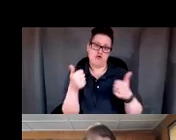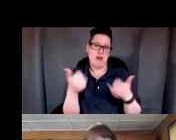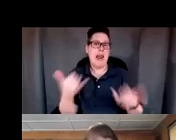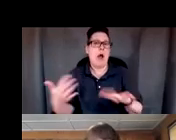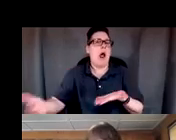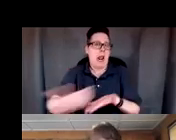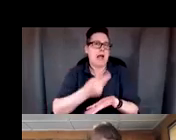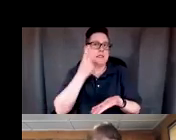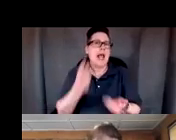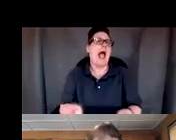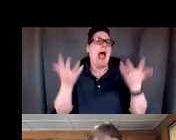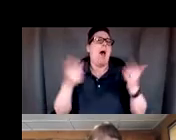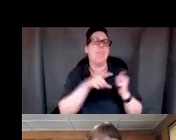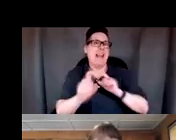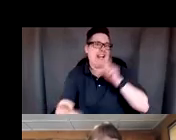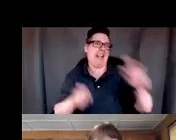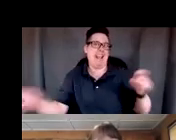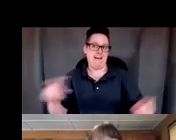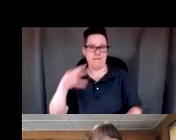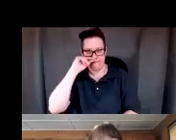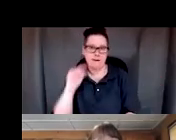data to put together and have an idea.